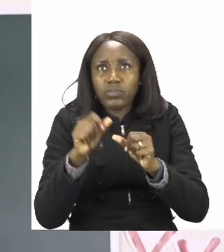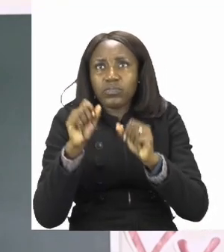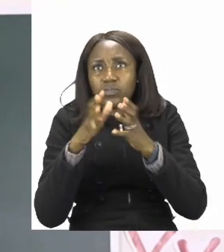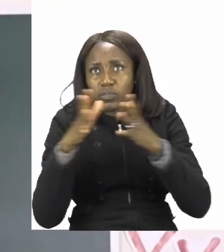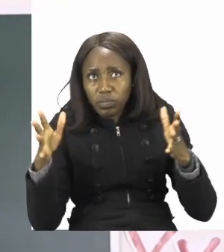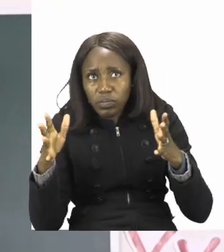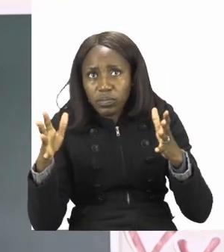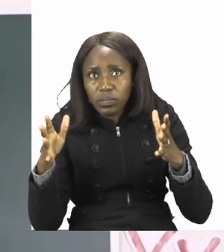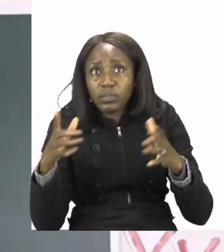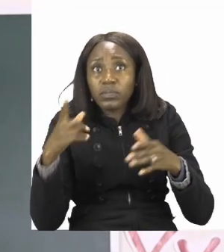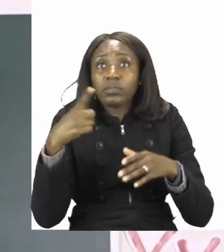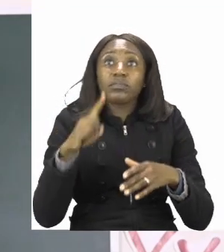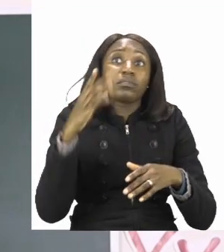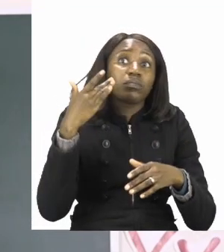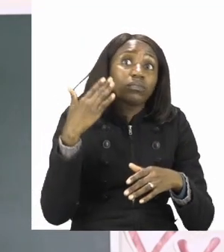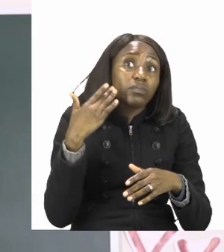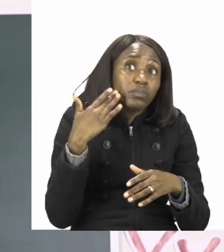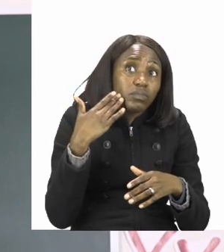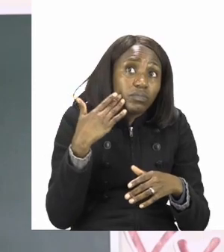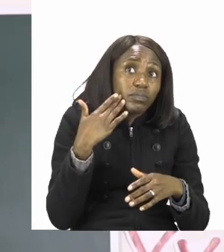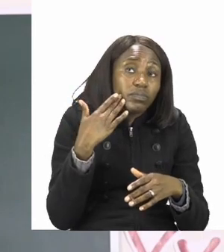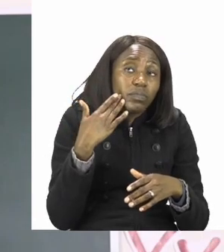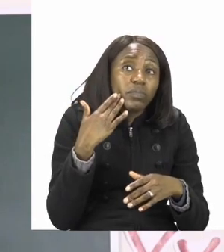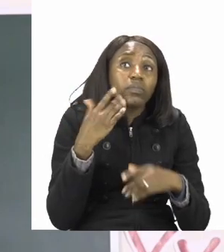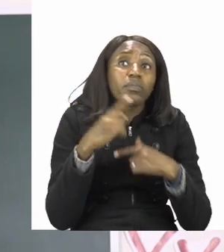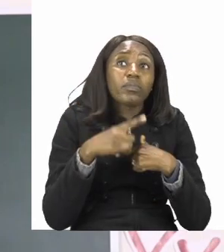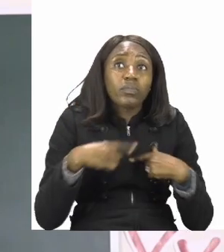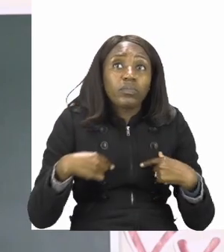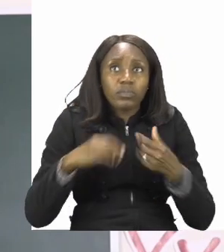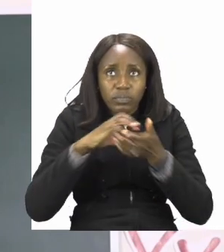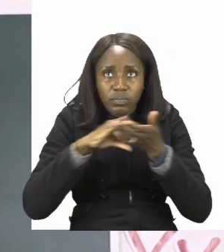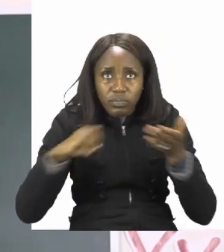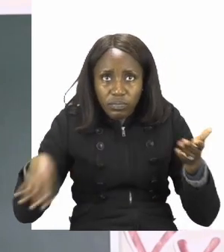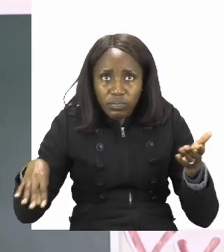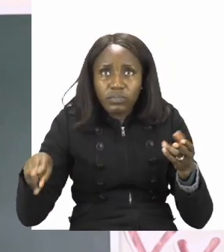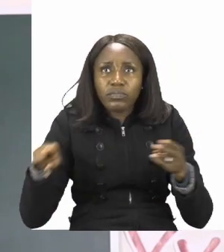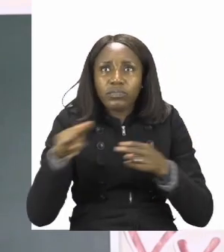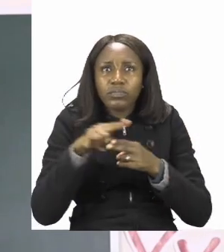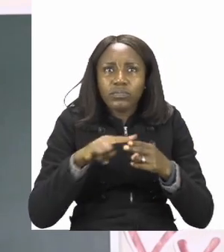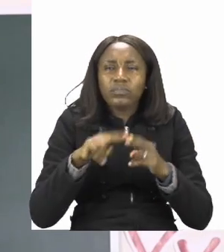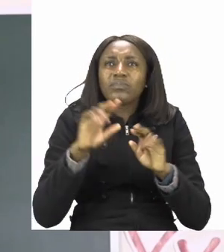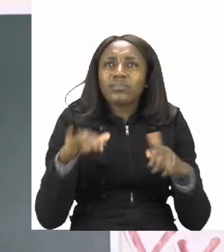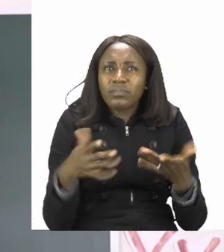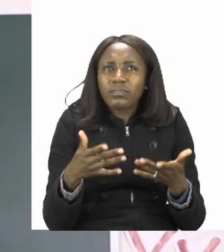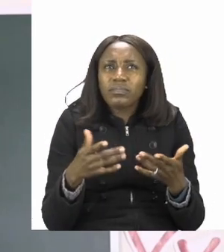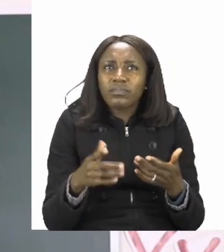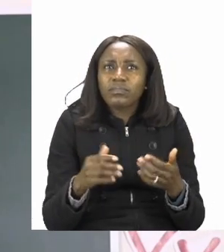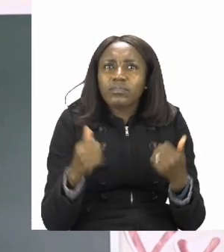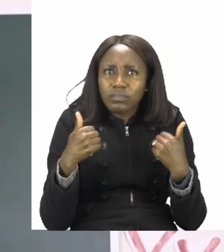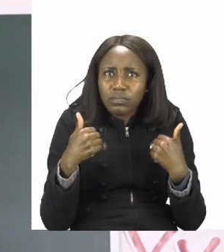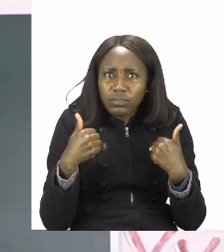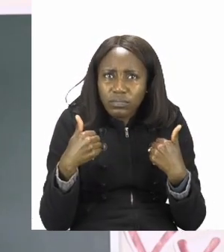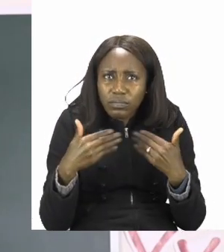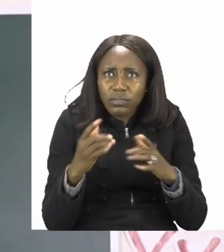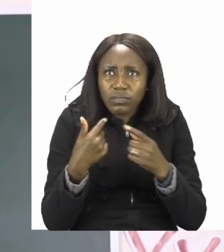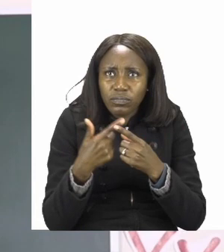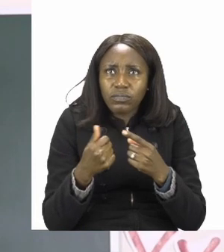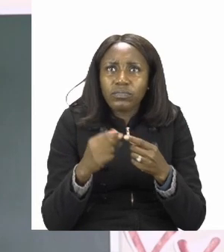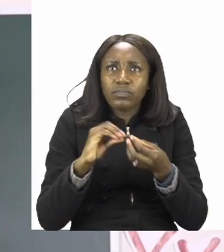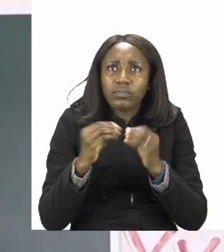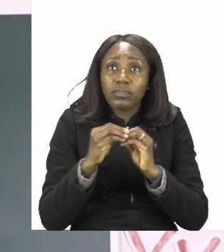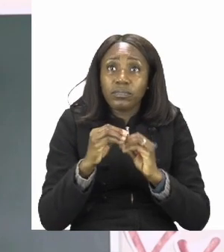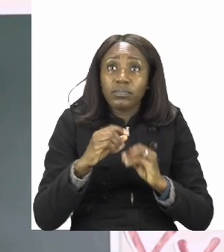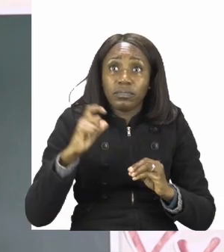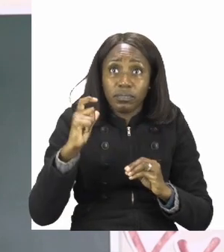our answer. And then every time we are subtracting, we are going to count from the big number